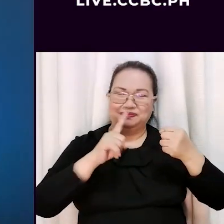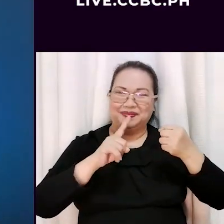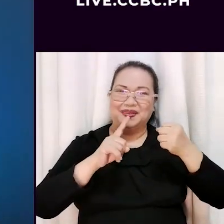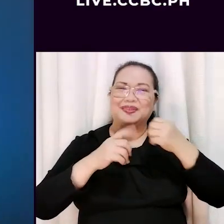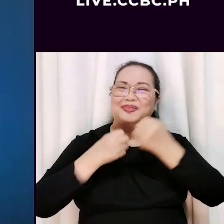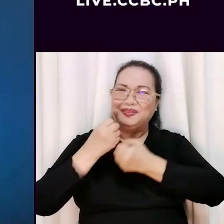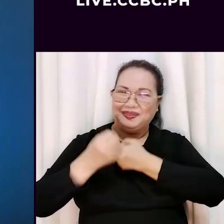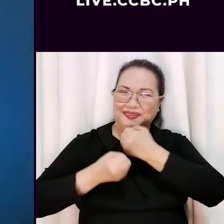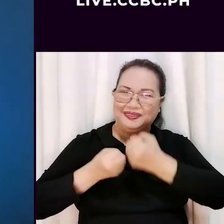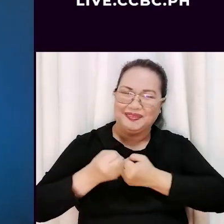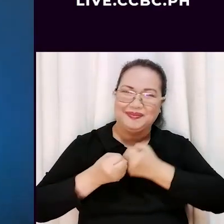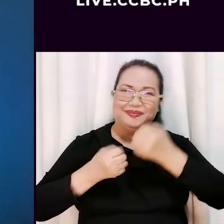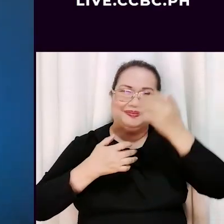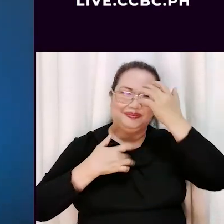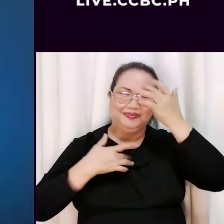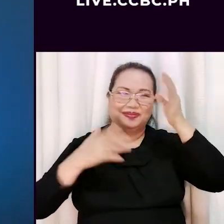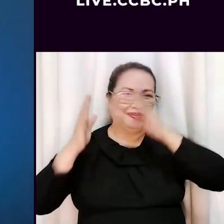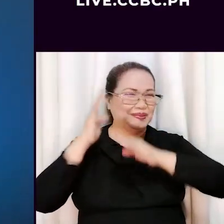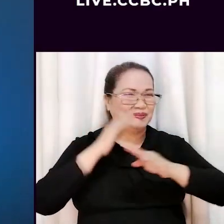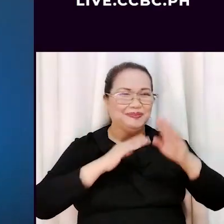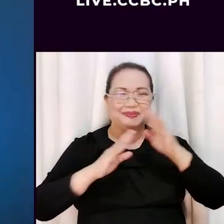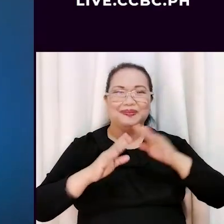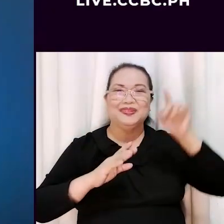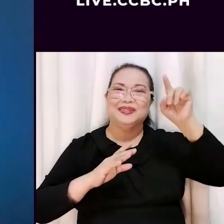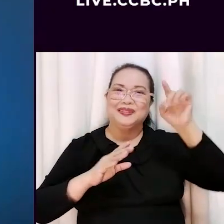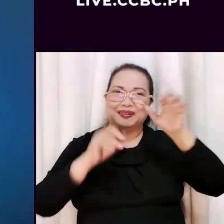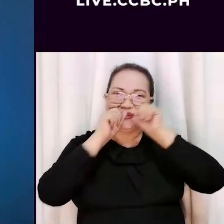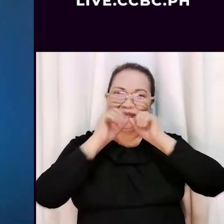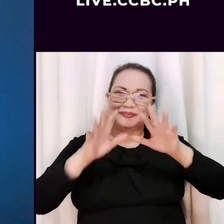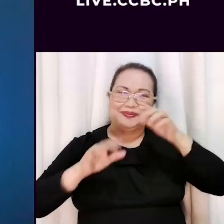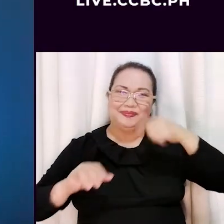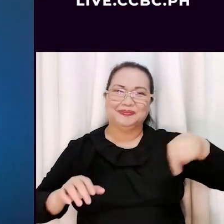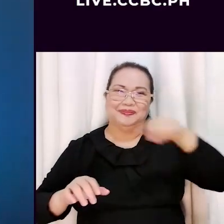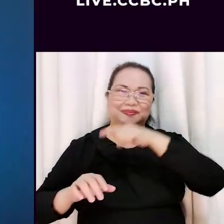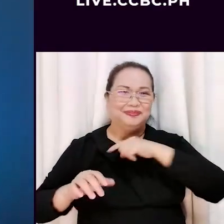affliction, God blesses our lives,